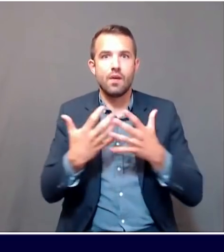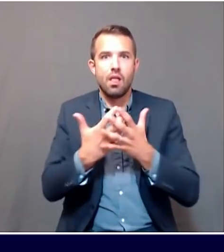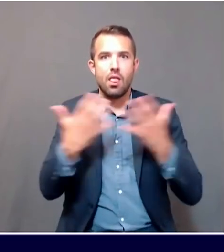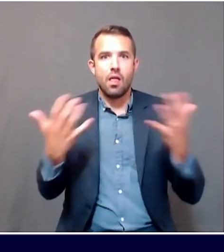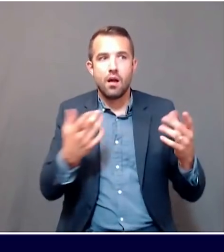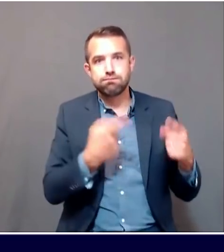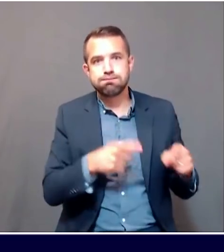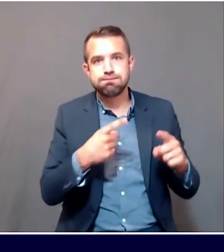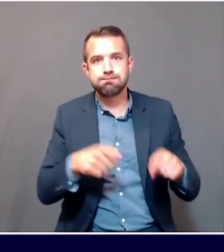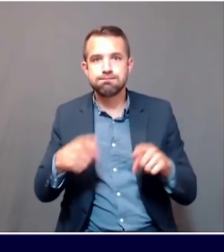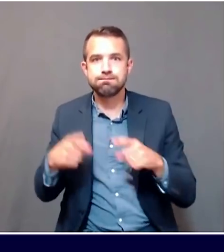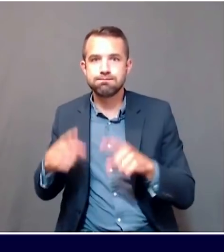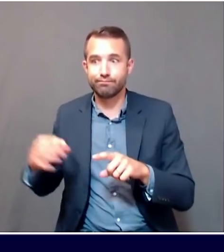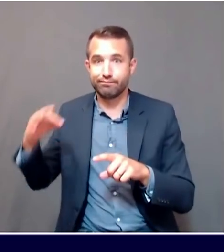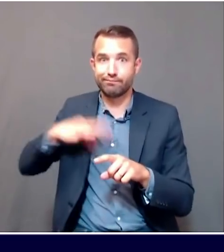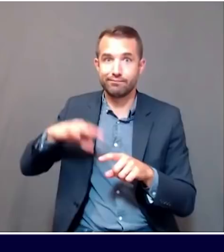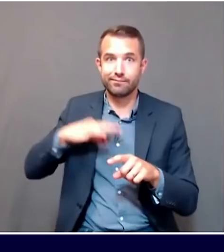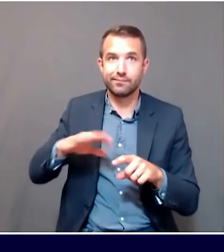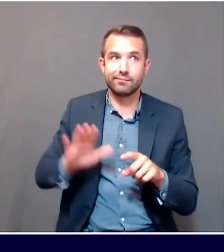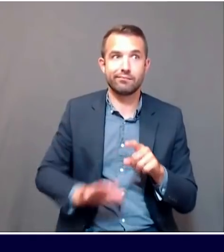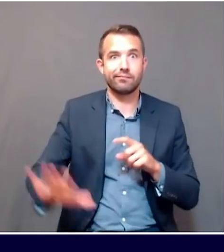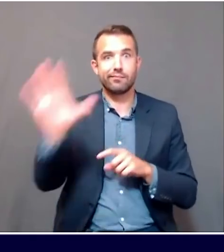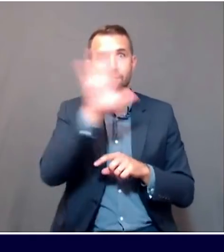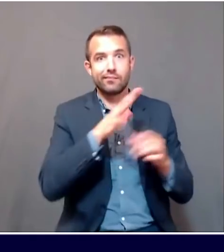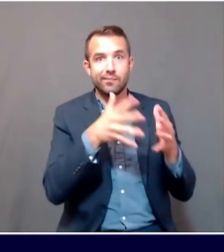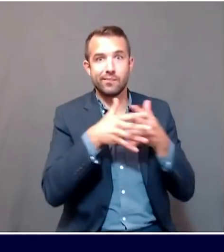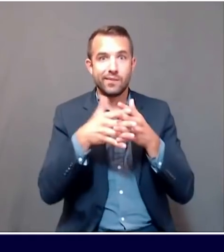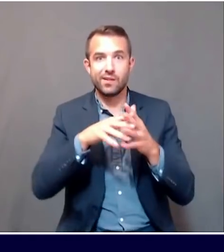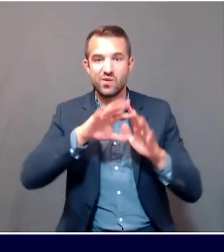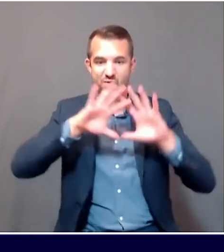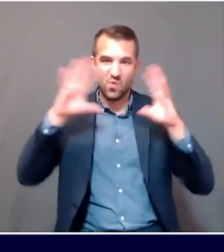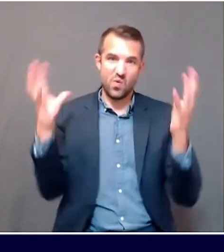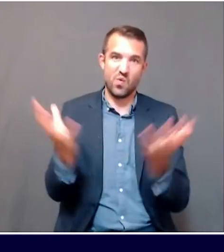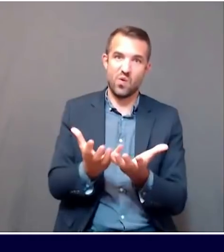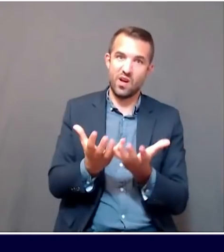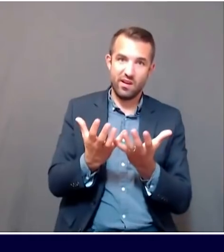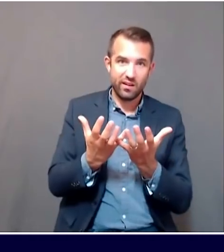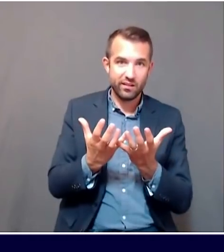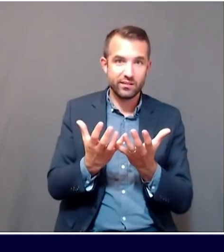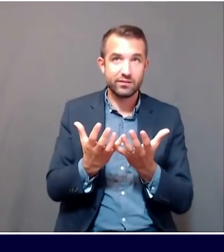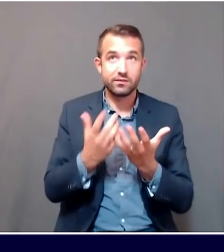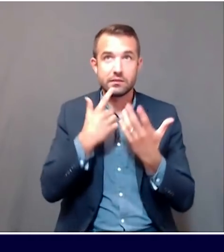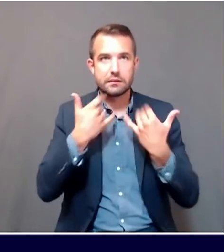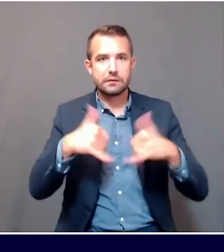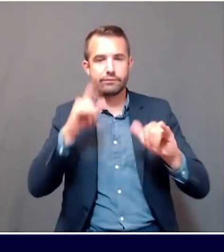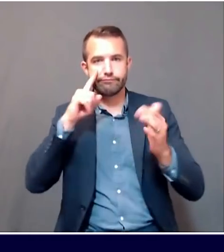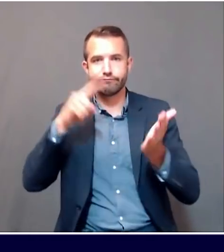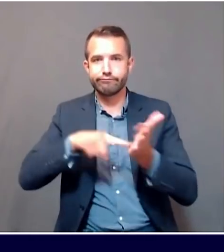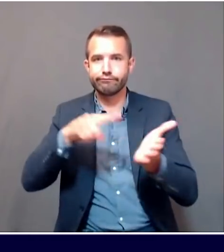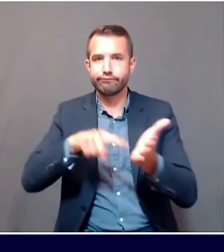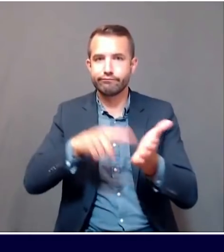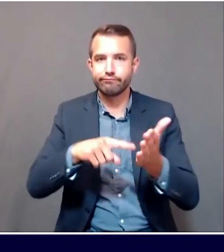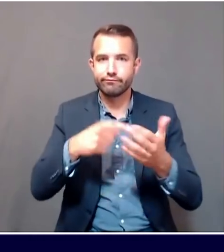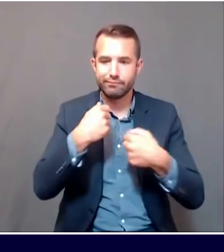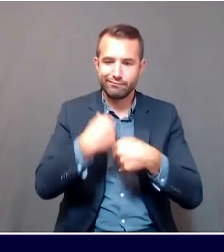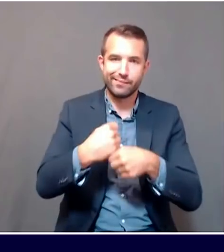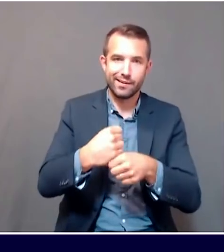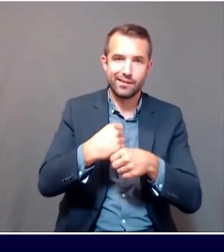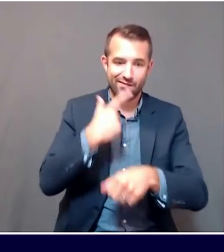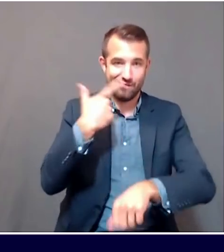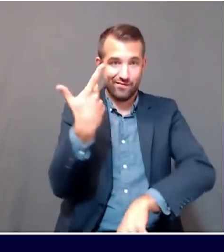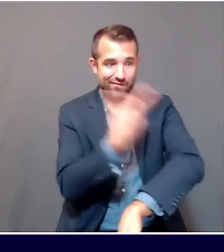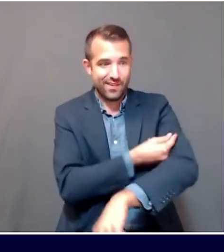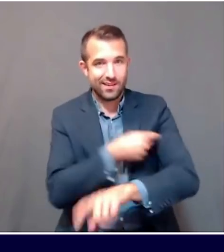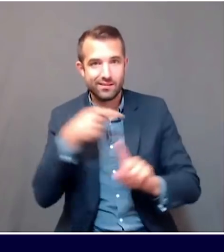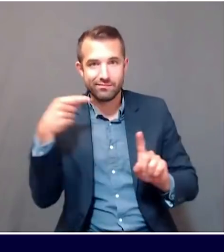here in Maine as well as nationally and internationally in the search and development for a vaccine. The discussion around